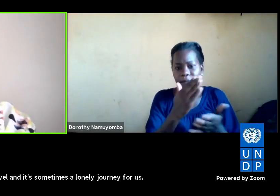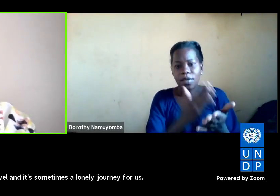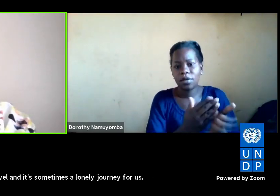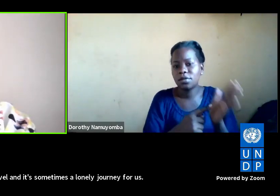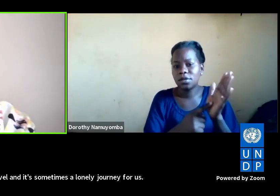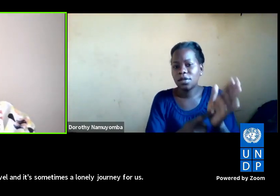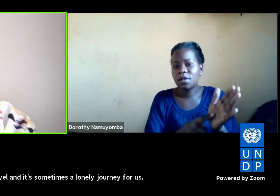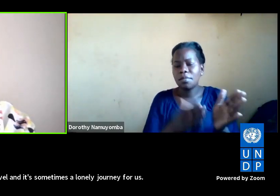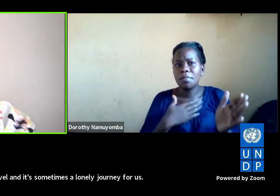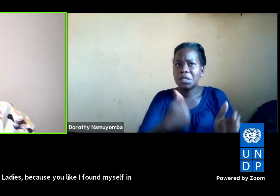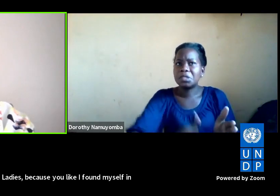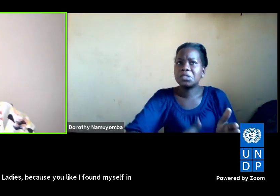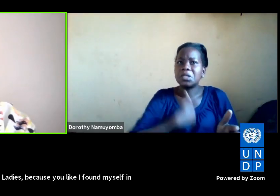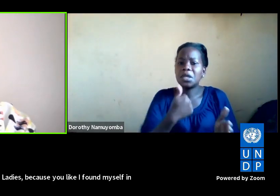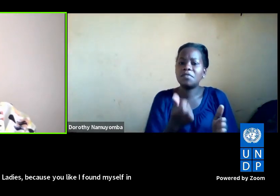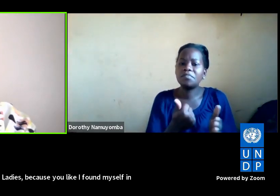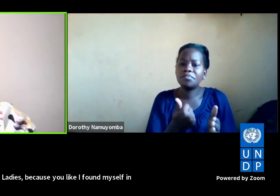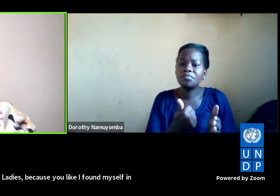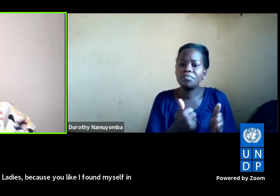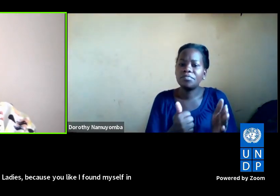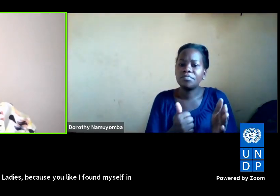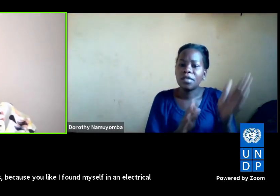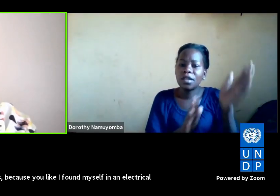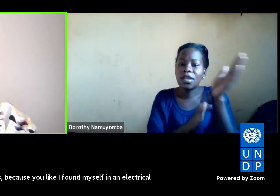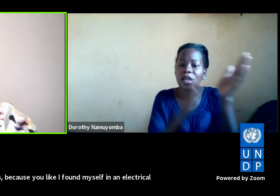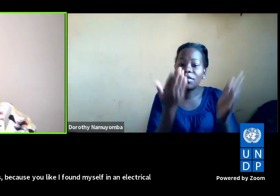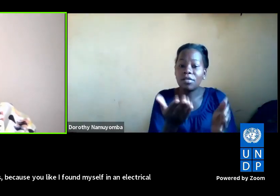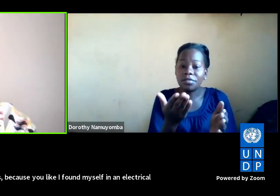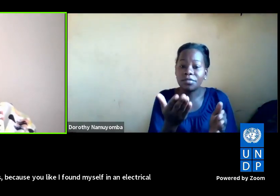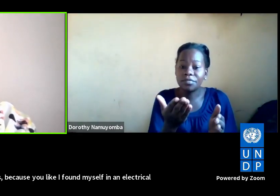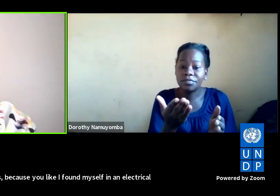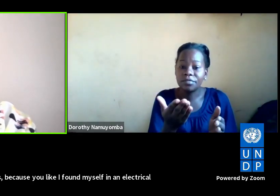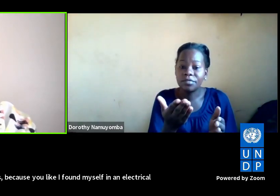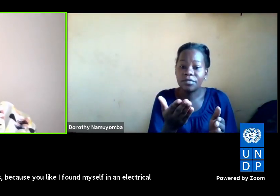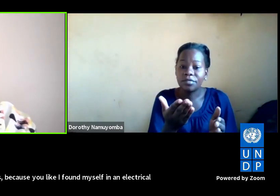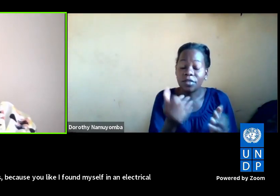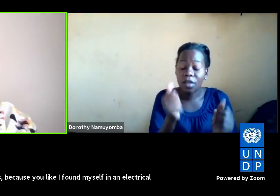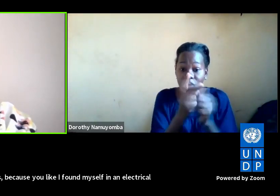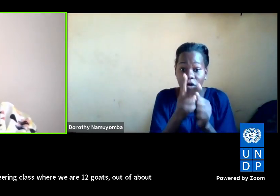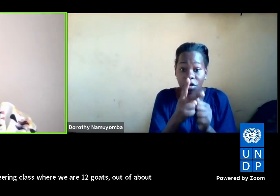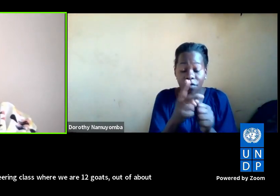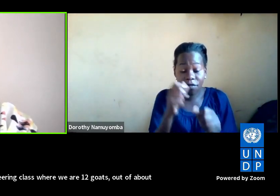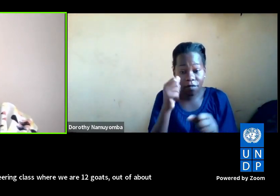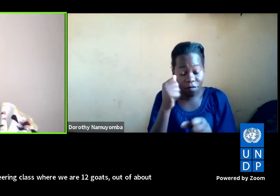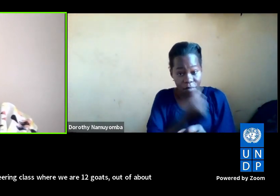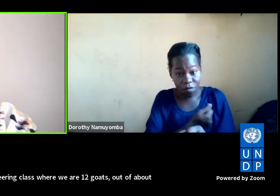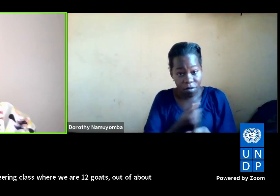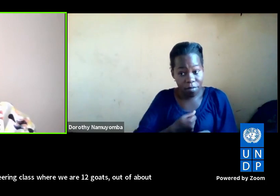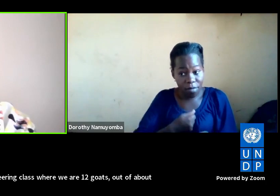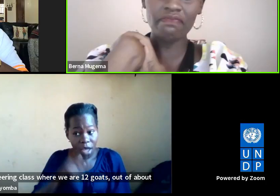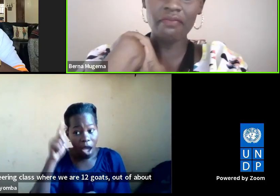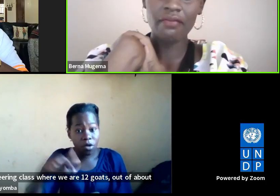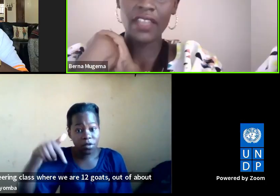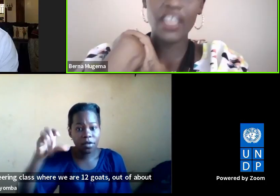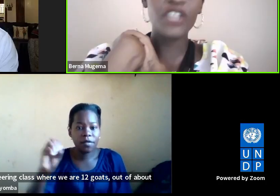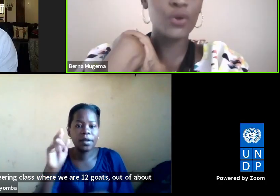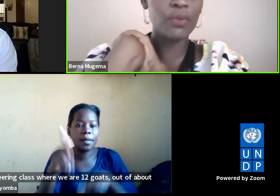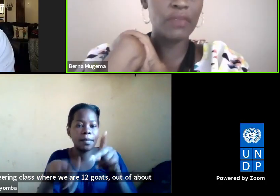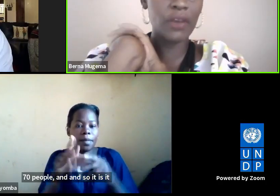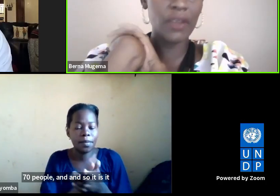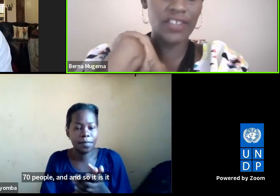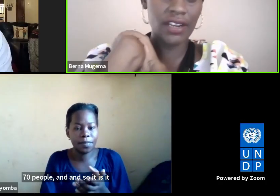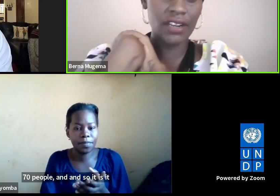in an electrical engineering class where we are 12 girls out of about 70 people. And so it is,